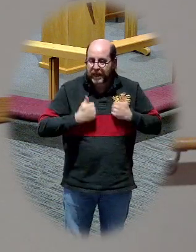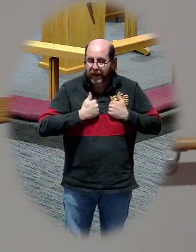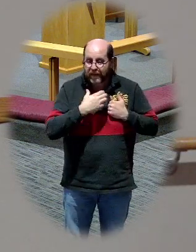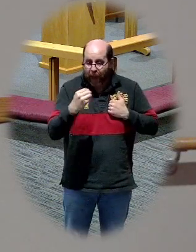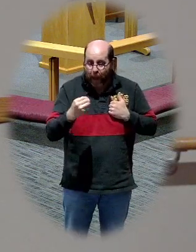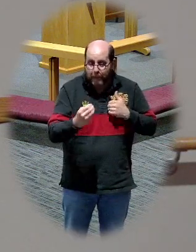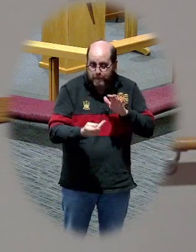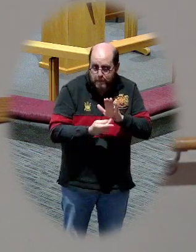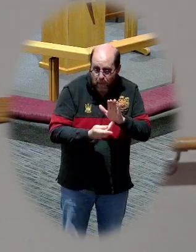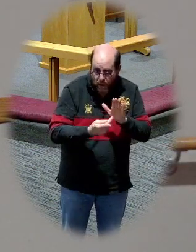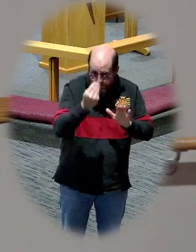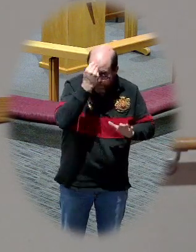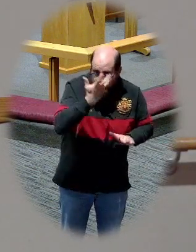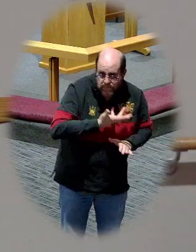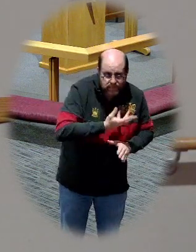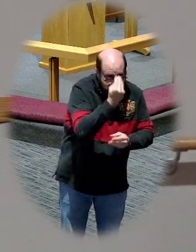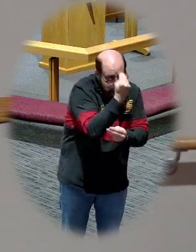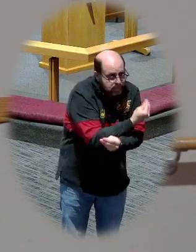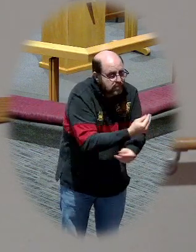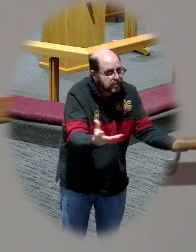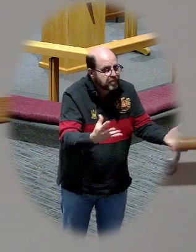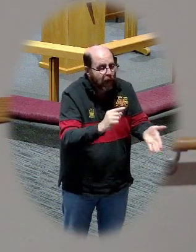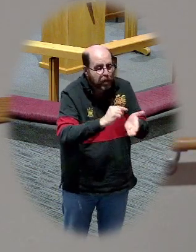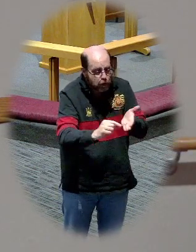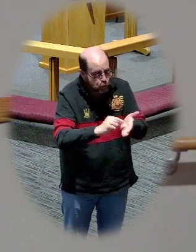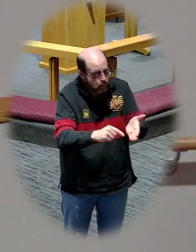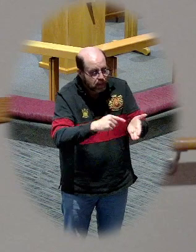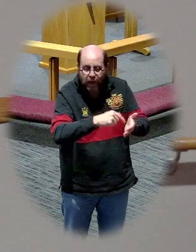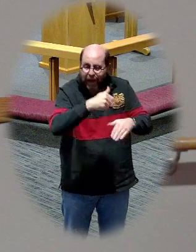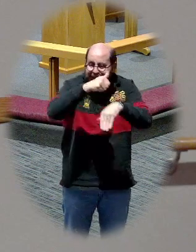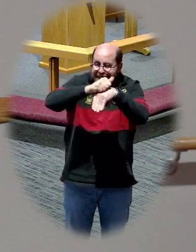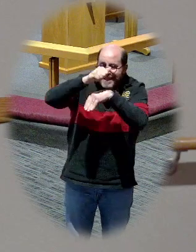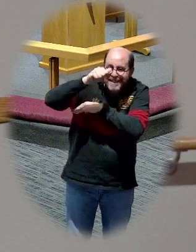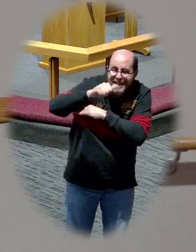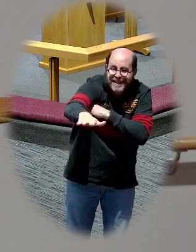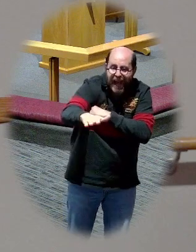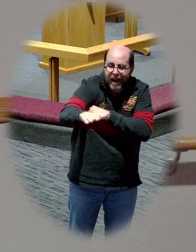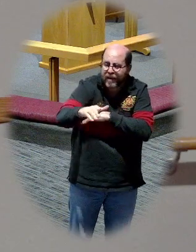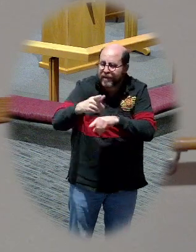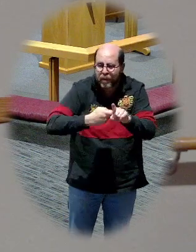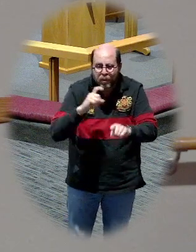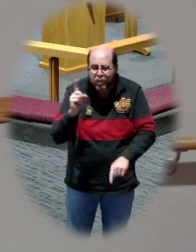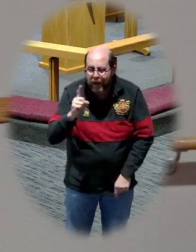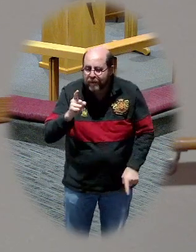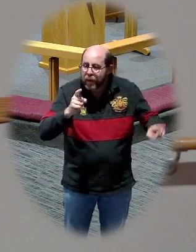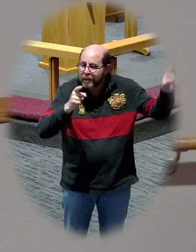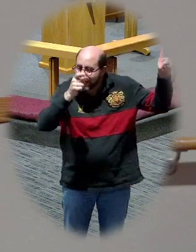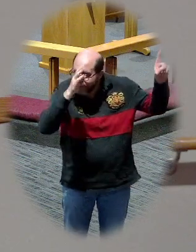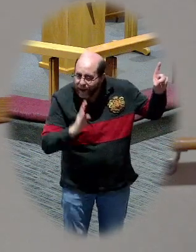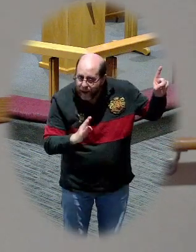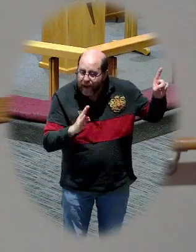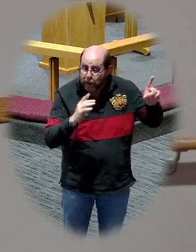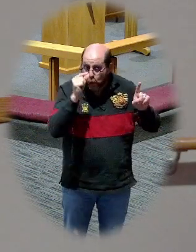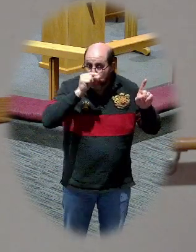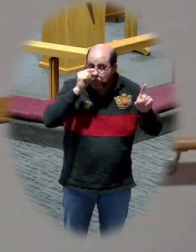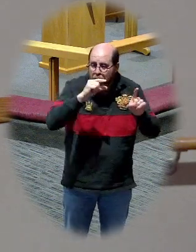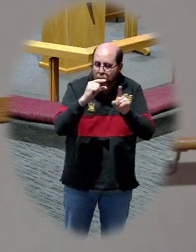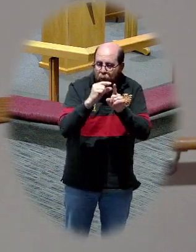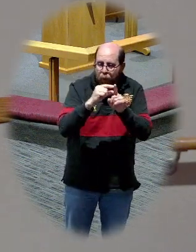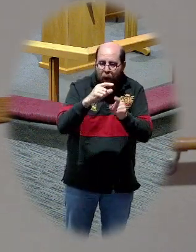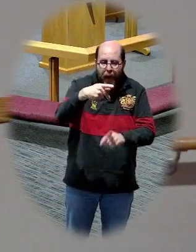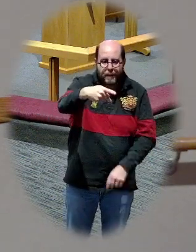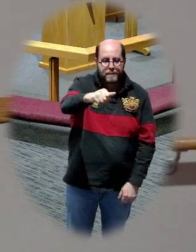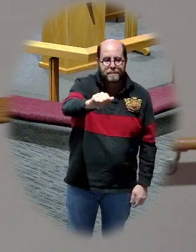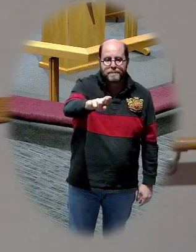tells us this morning that the scriptures themselves are sent to us by God, and the Greek word here again